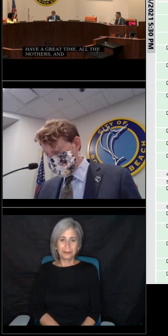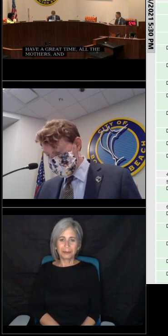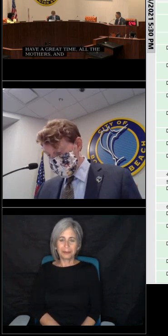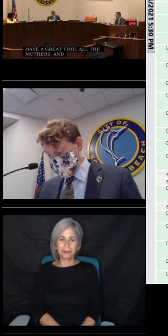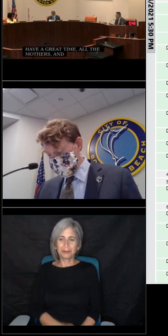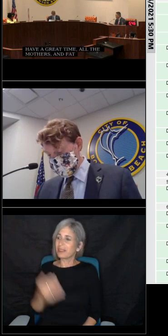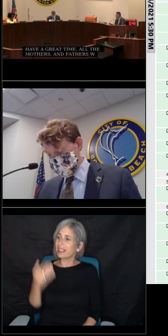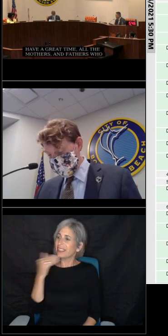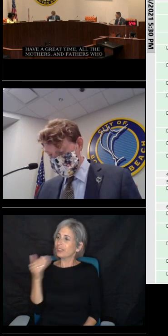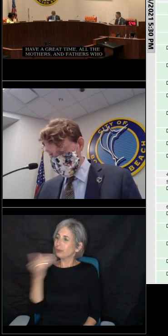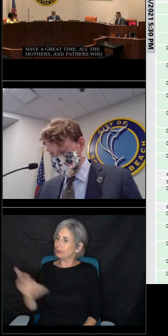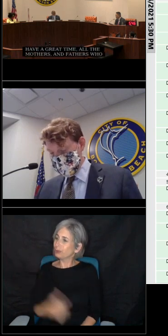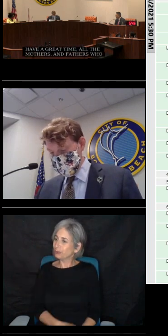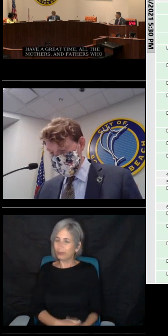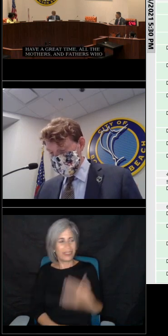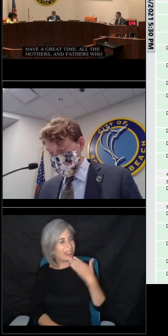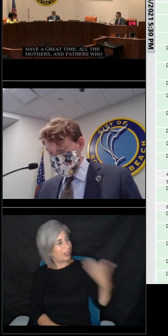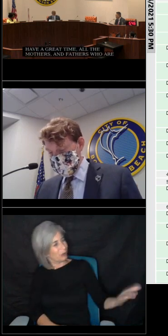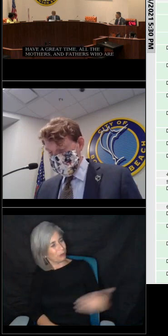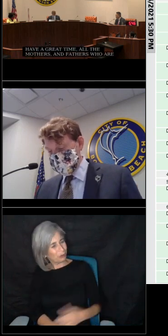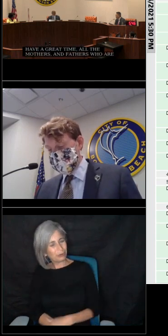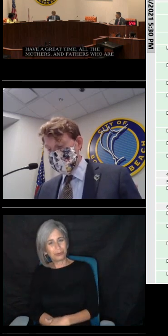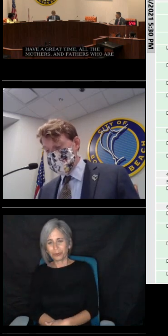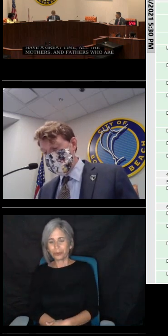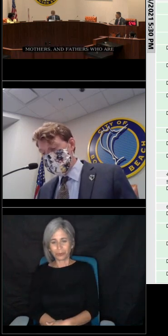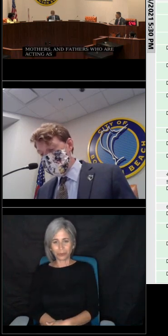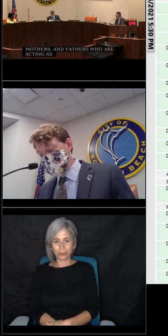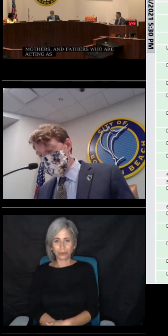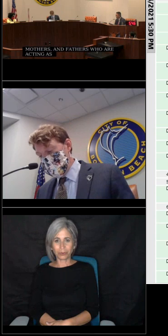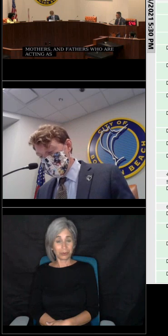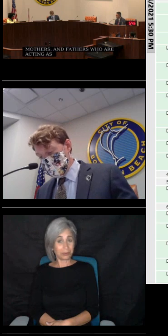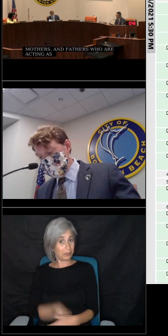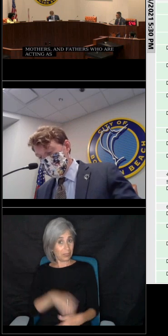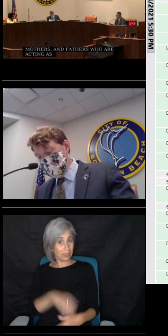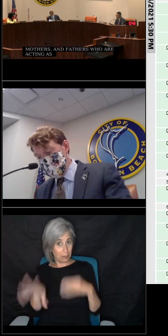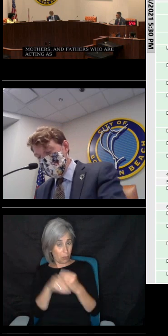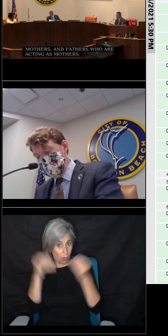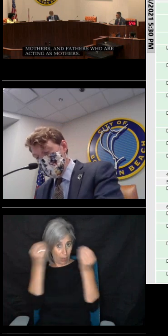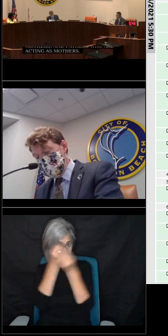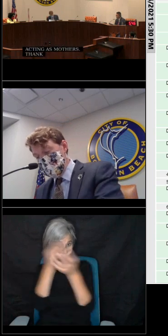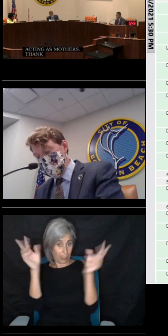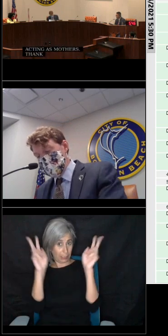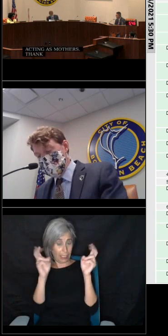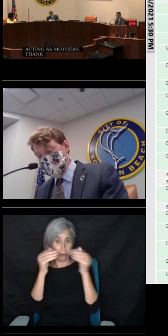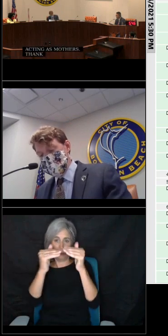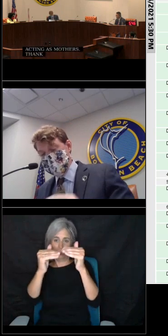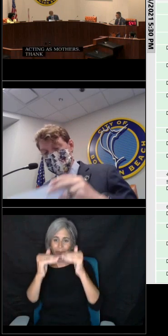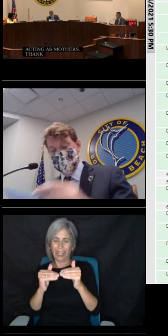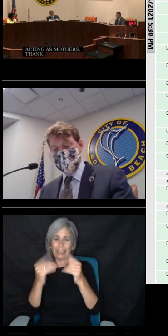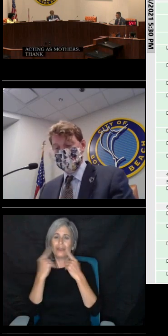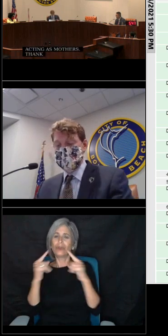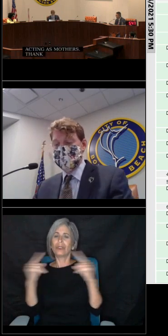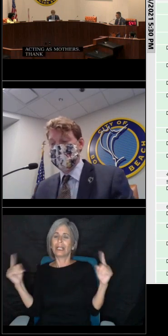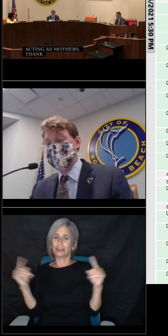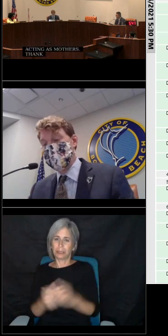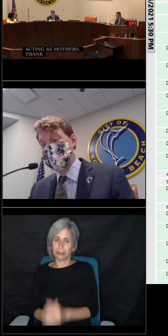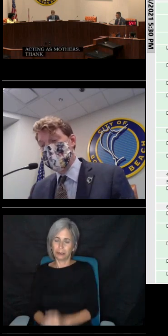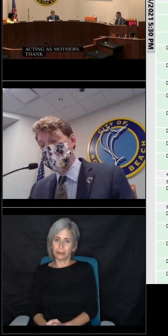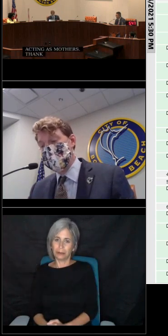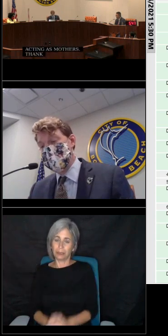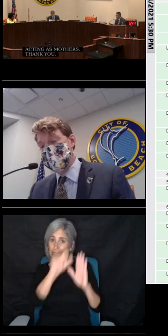Thank you. Thank you. Seeing no more informational items, we will move on to announcements.